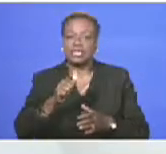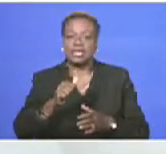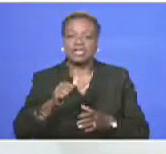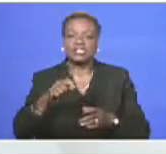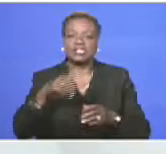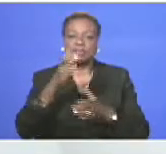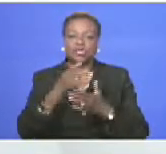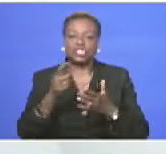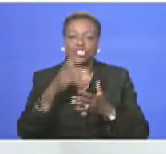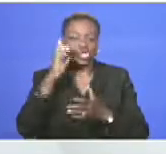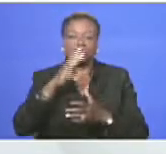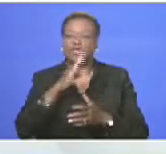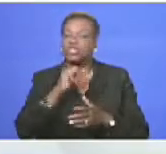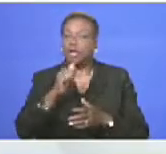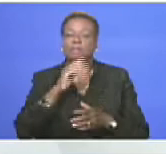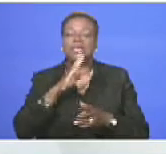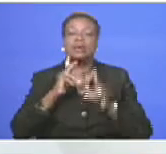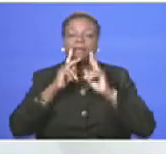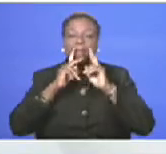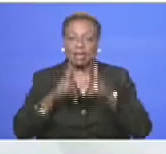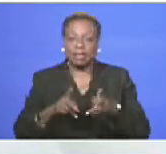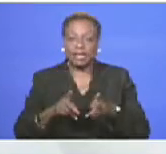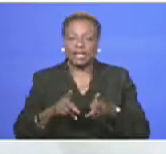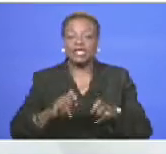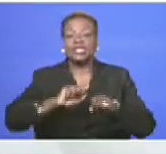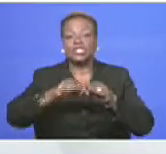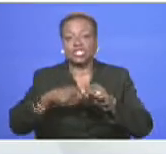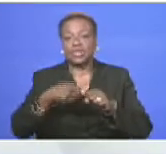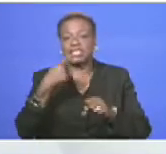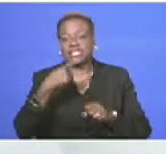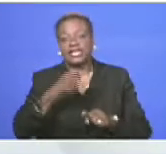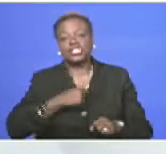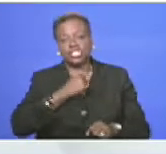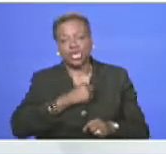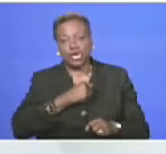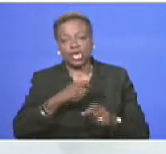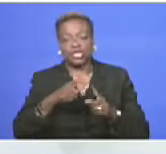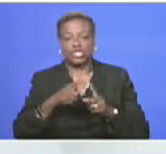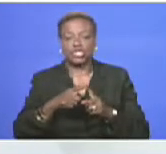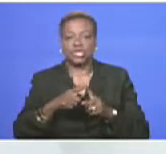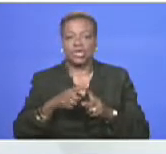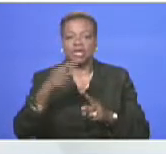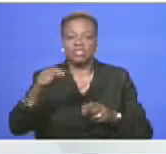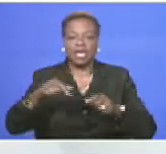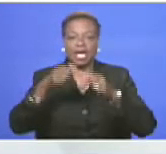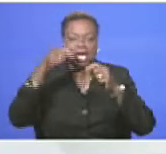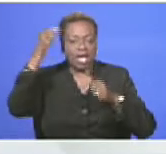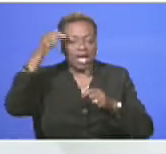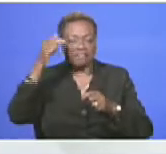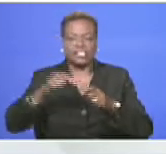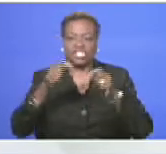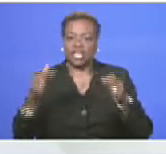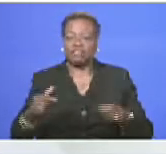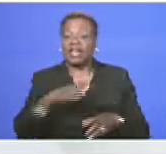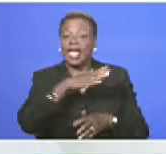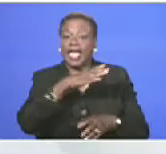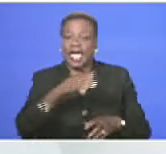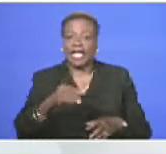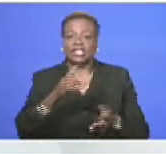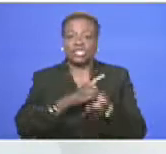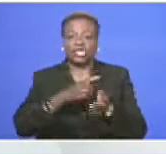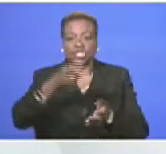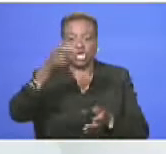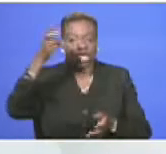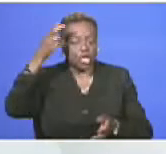to Governor General, Her Excellency the Most Honorable Dame Marguerite Pindling, and to the Prime Minister, the Most Honorable Dr. Hubert